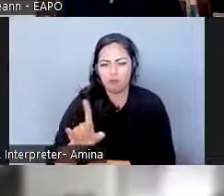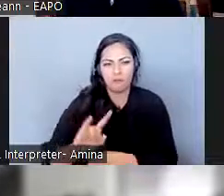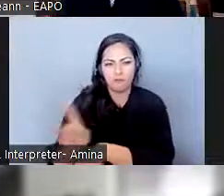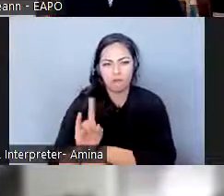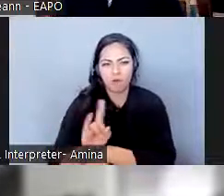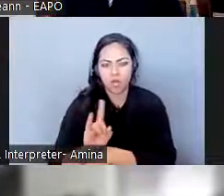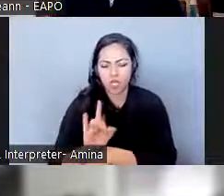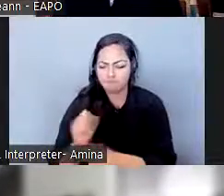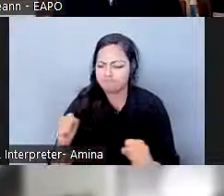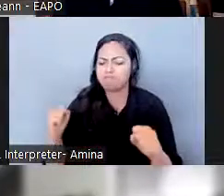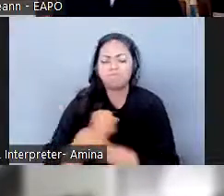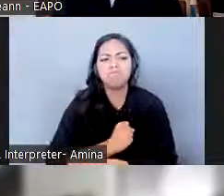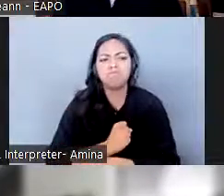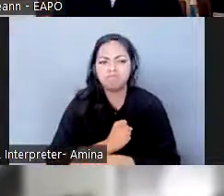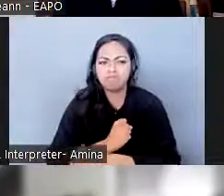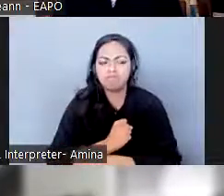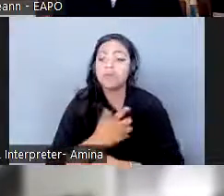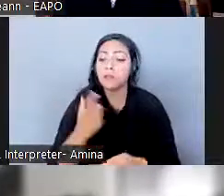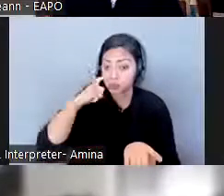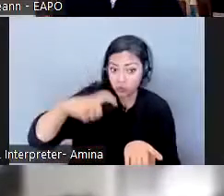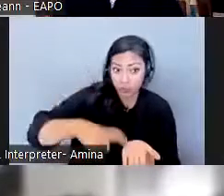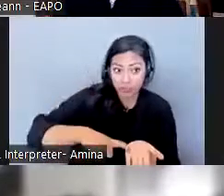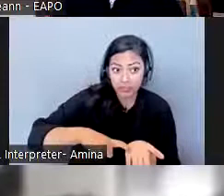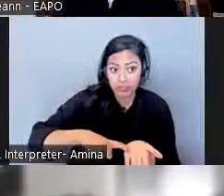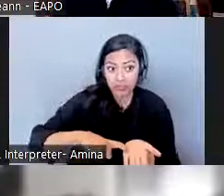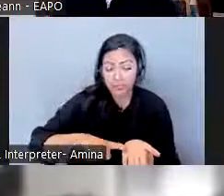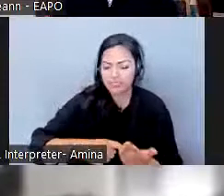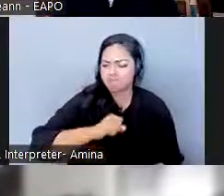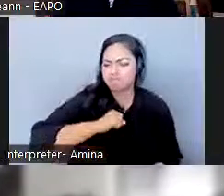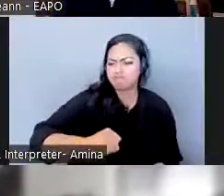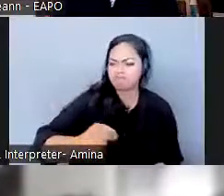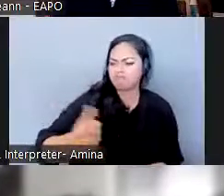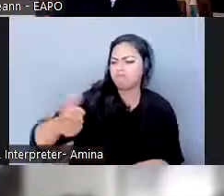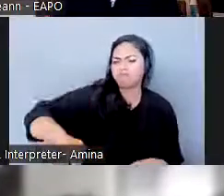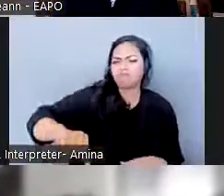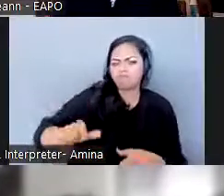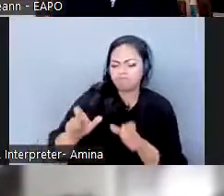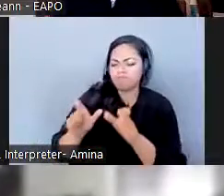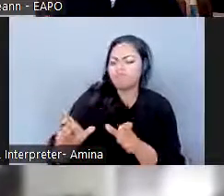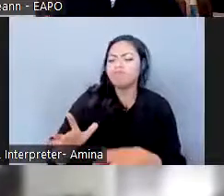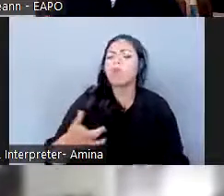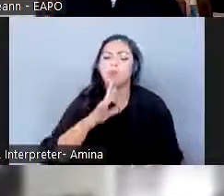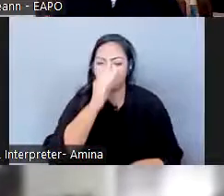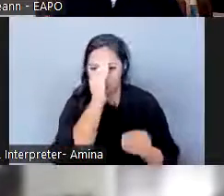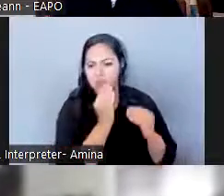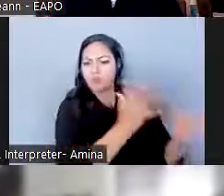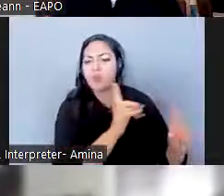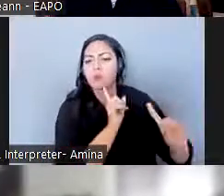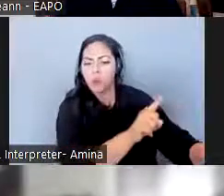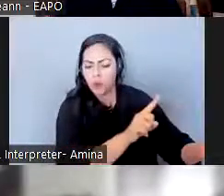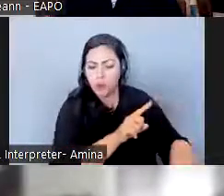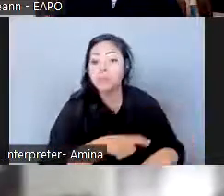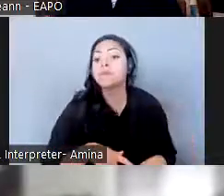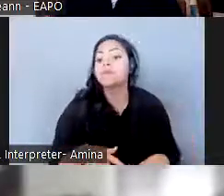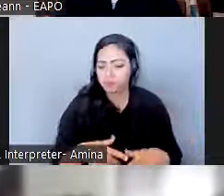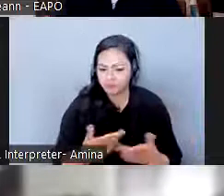are pleased today to be joined by the Ontario Police Service, who is put this presentation together in collaboration